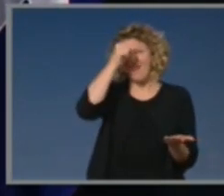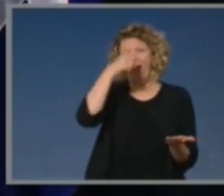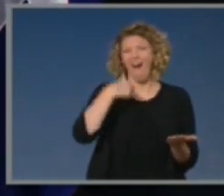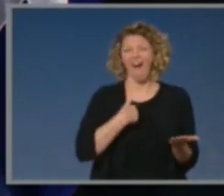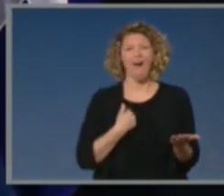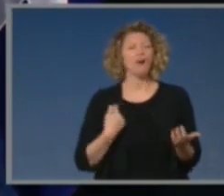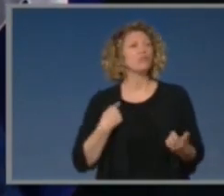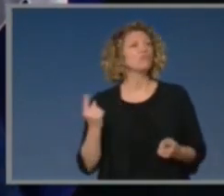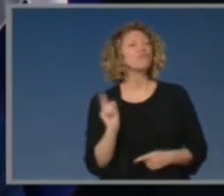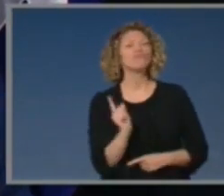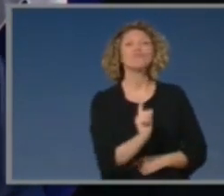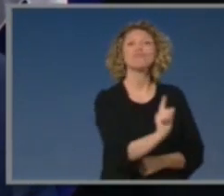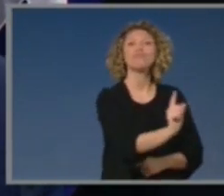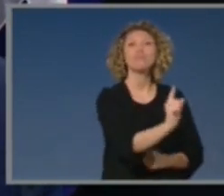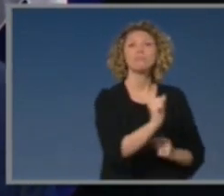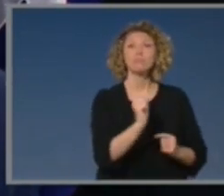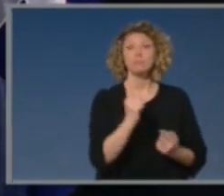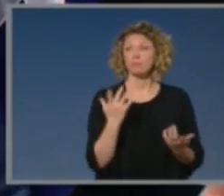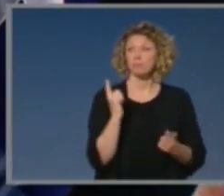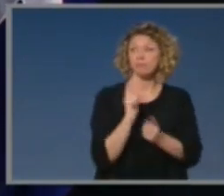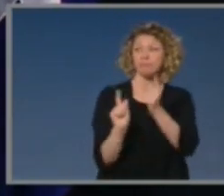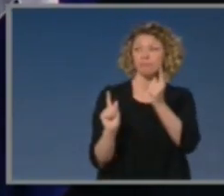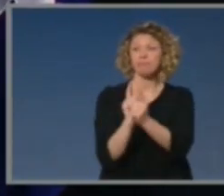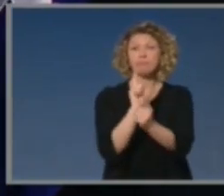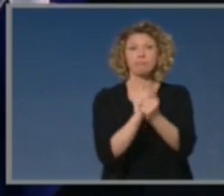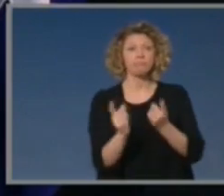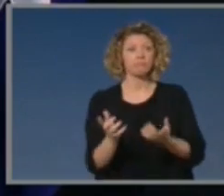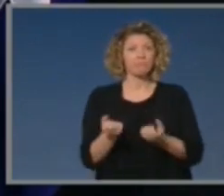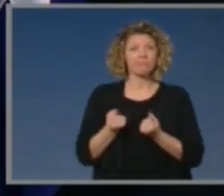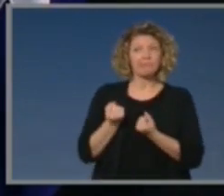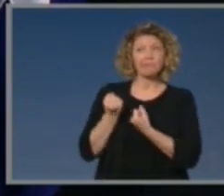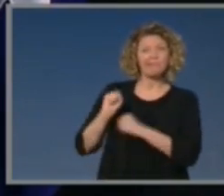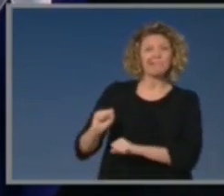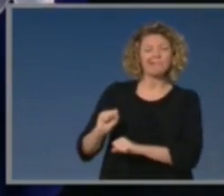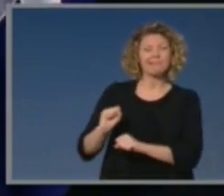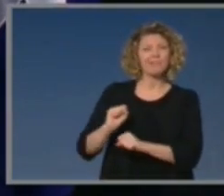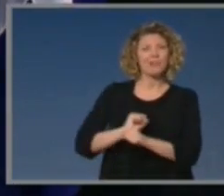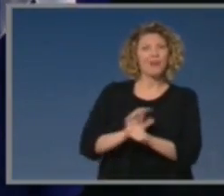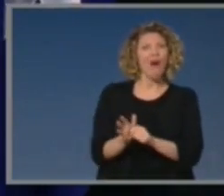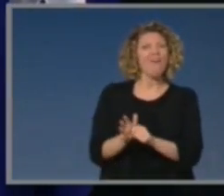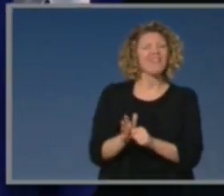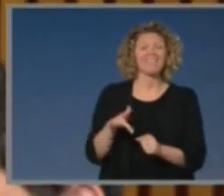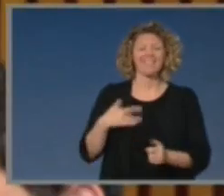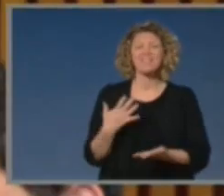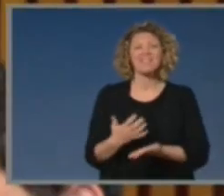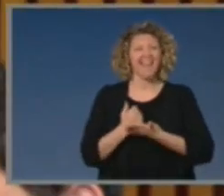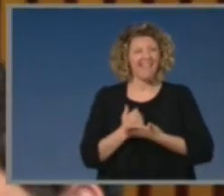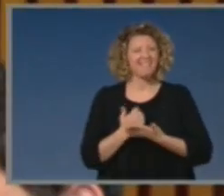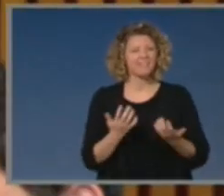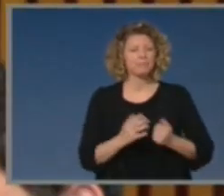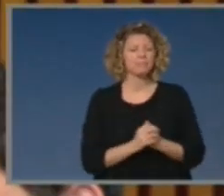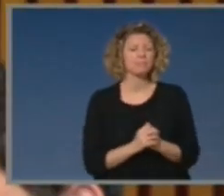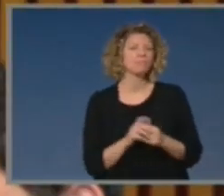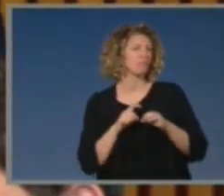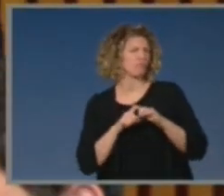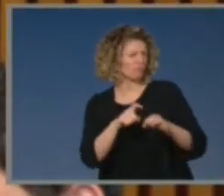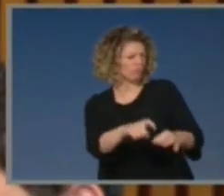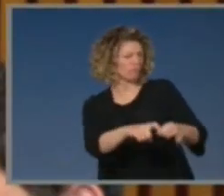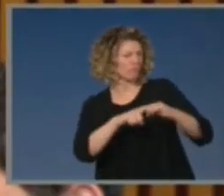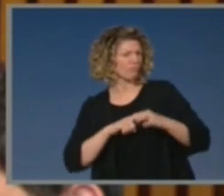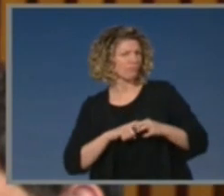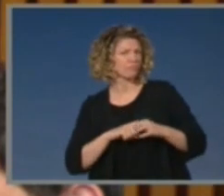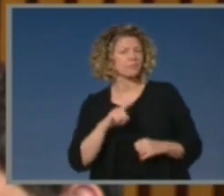yourself, as well as those you're coming in contact with. Yeah, thanks, Prime Minister. 3 weeks ago, your Communications Minister promised urgent short-term